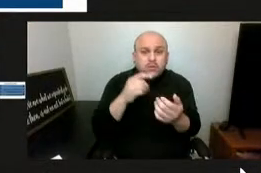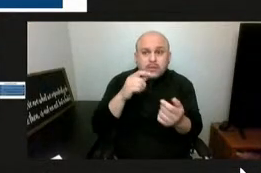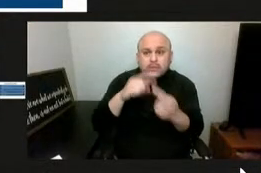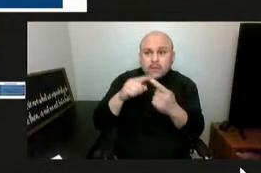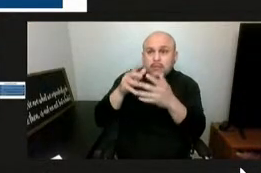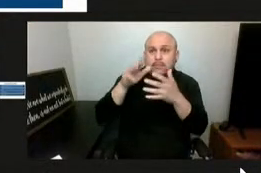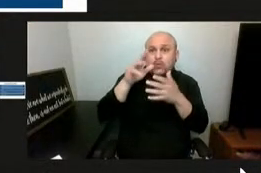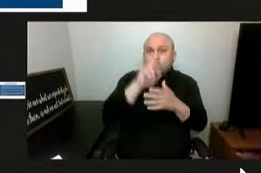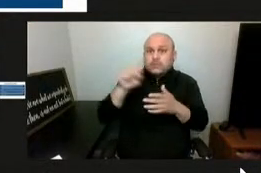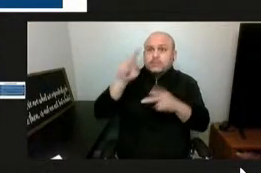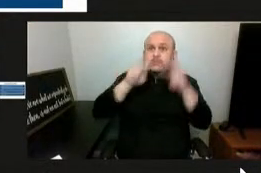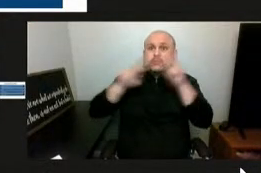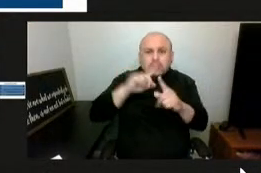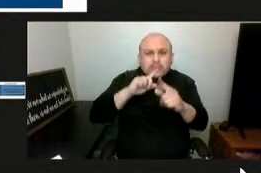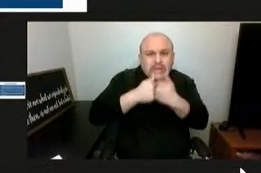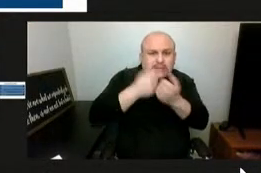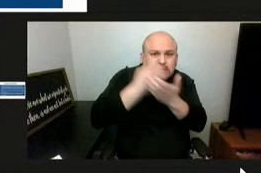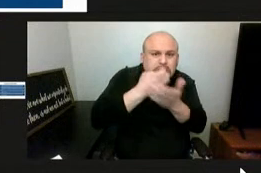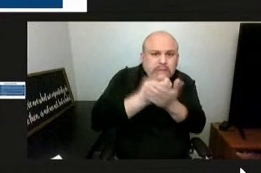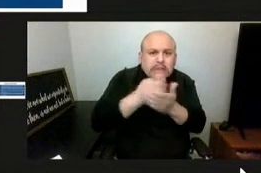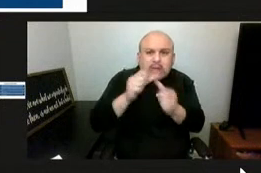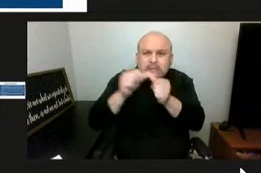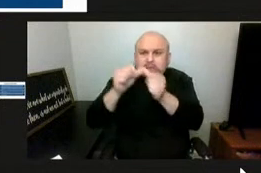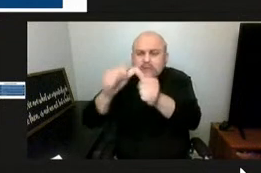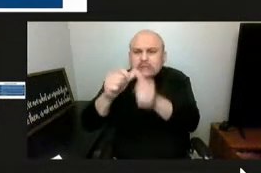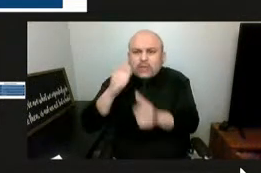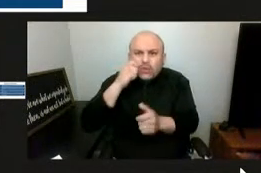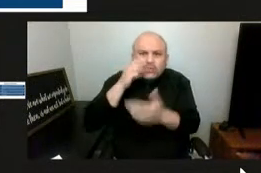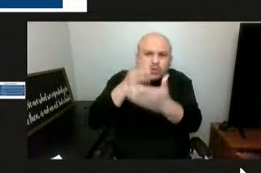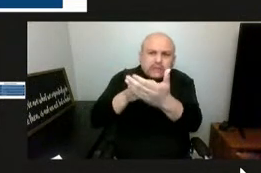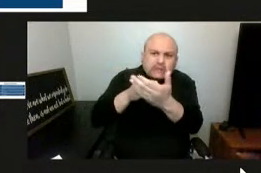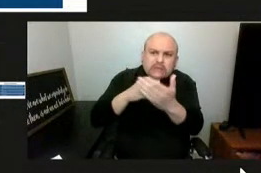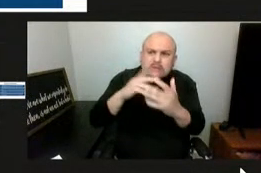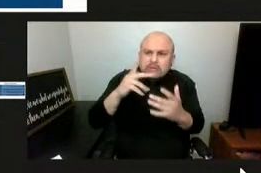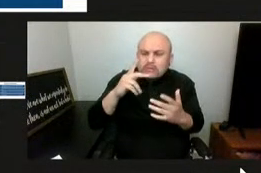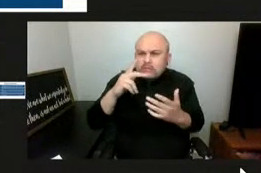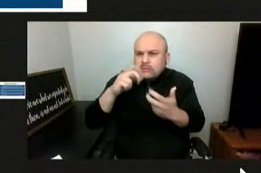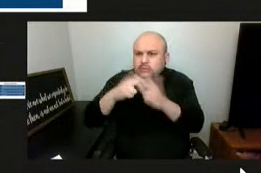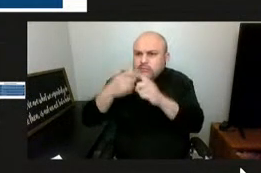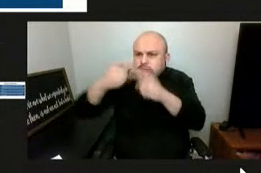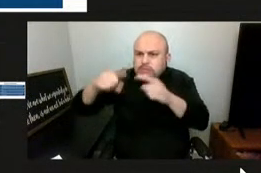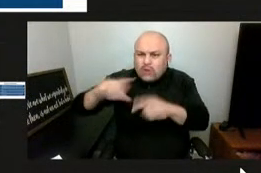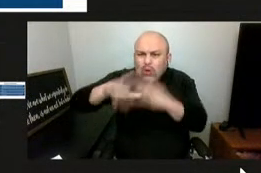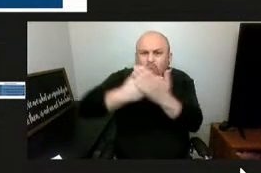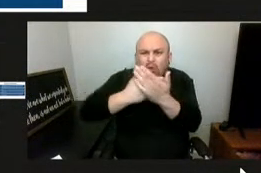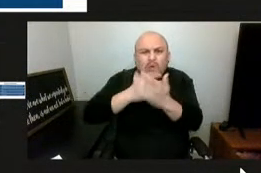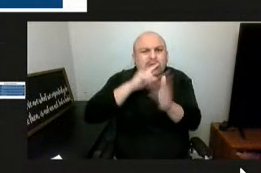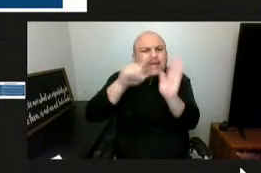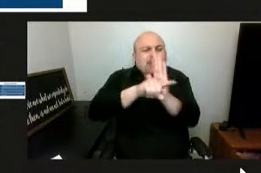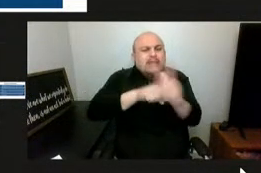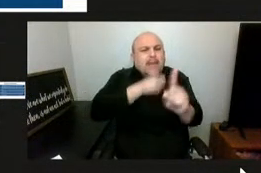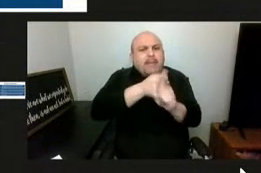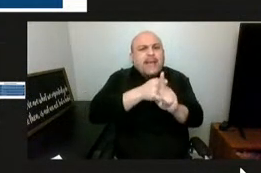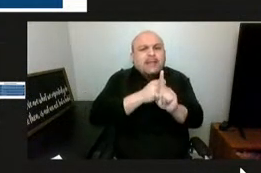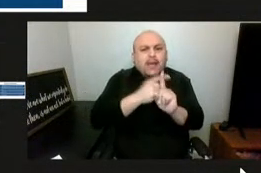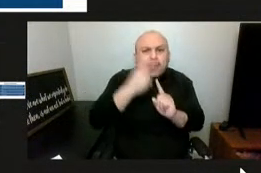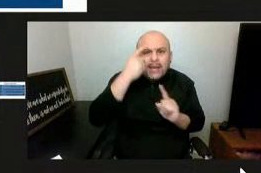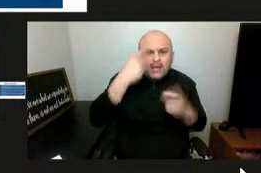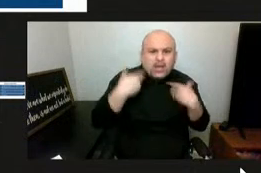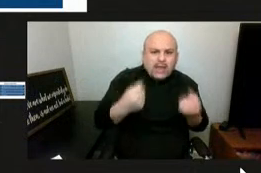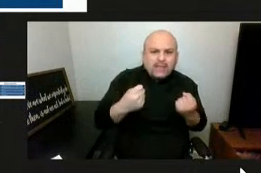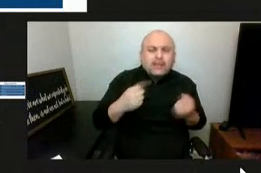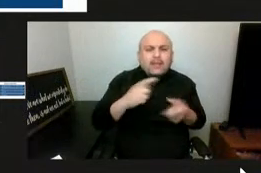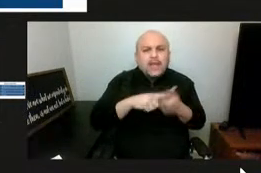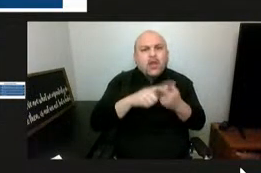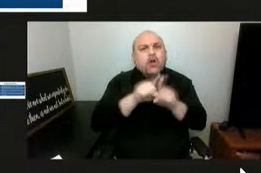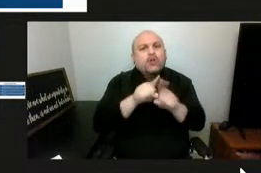challenging economy, ongoing racial injustice that are all negatively impacting our mental health and well-being, and that have also